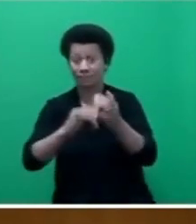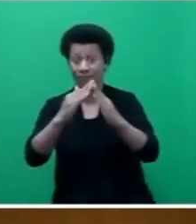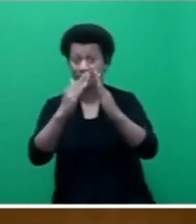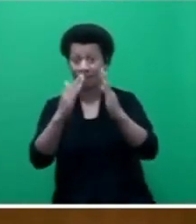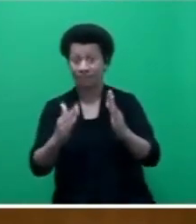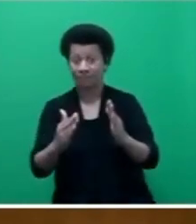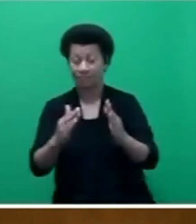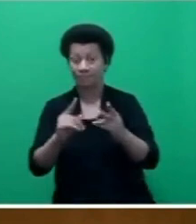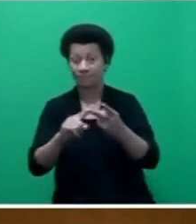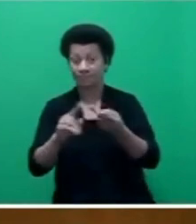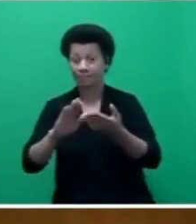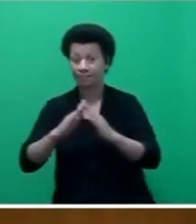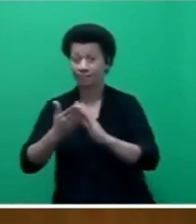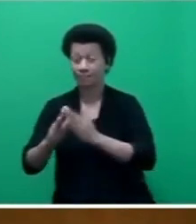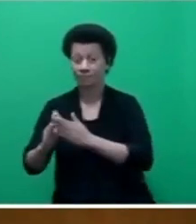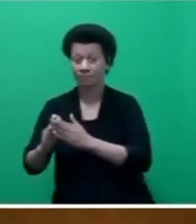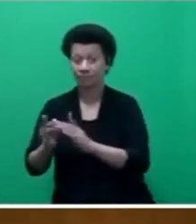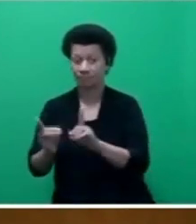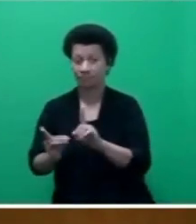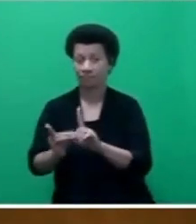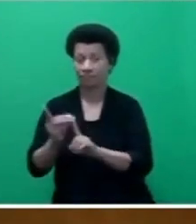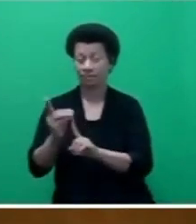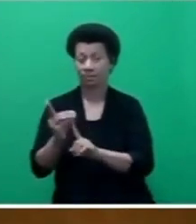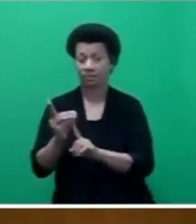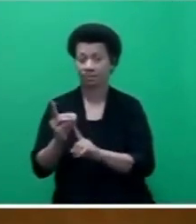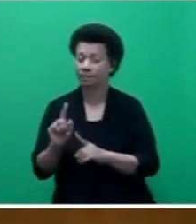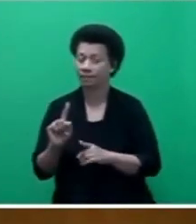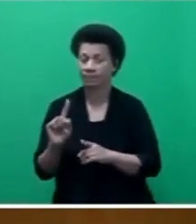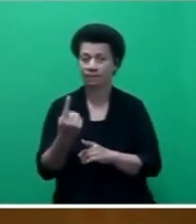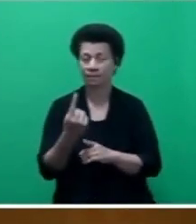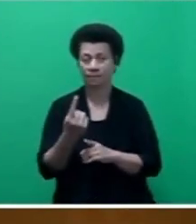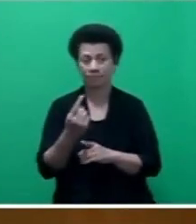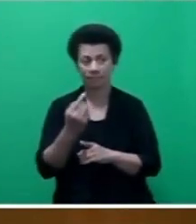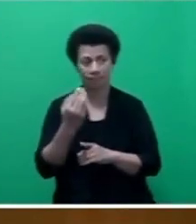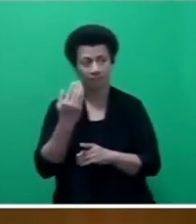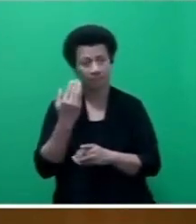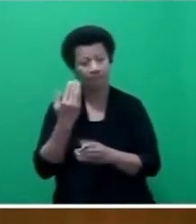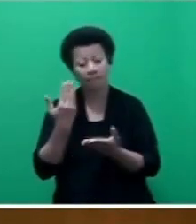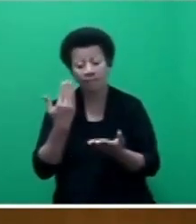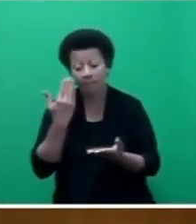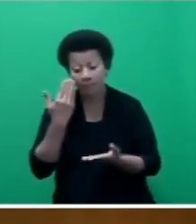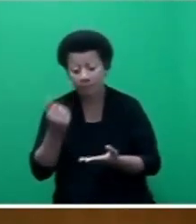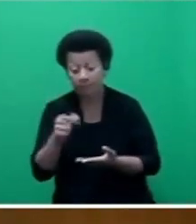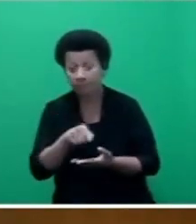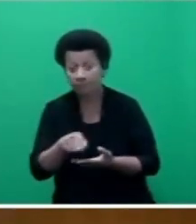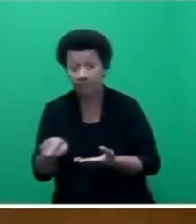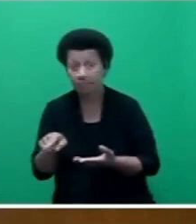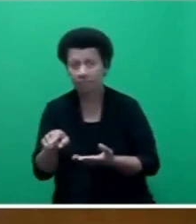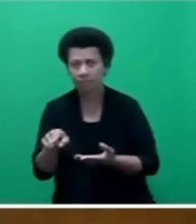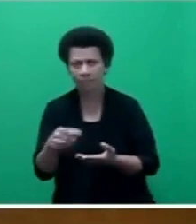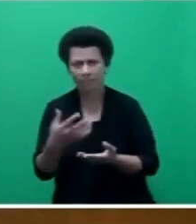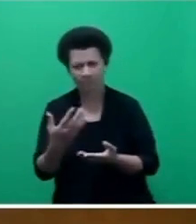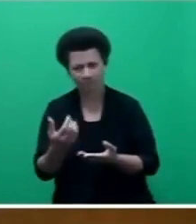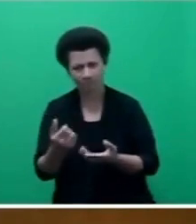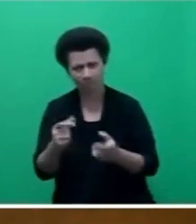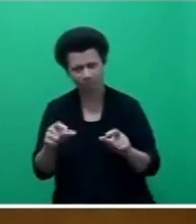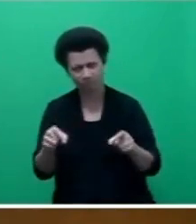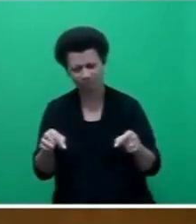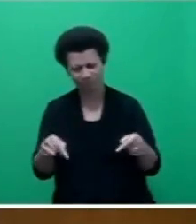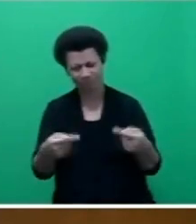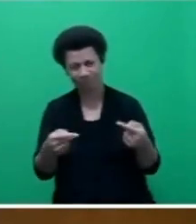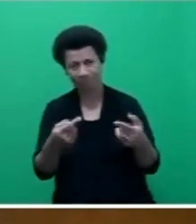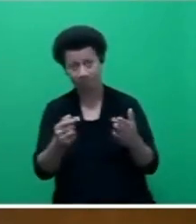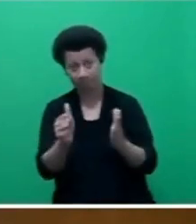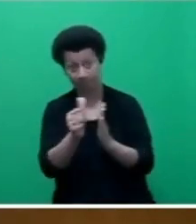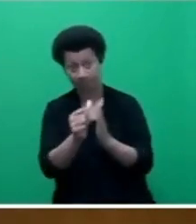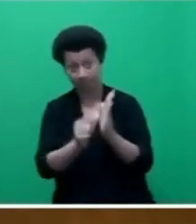and Community Development must first determine any contravention to the State Lands Act